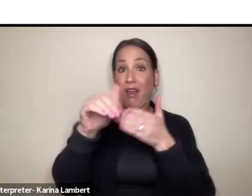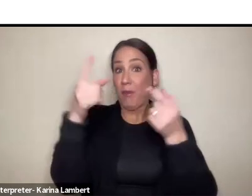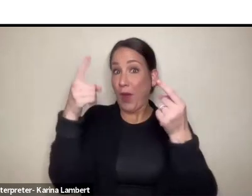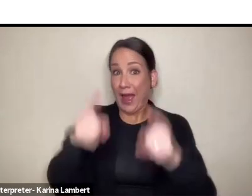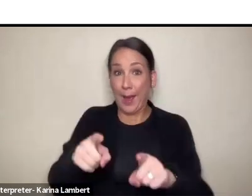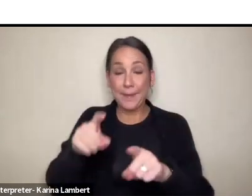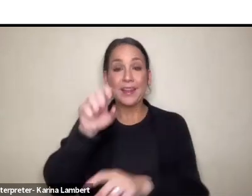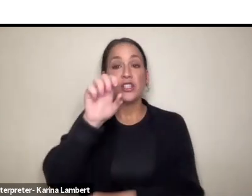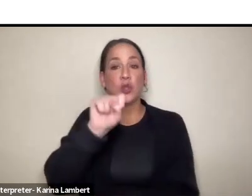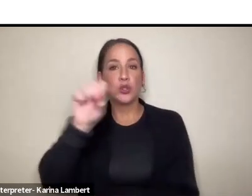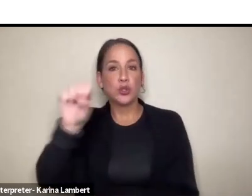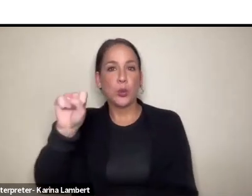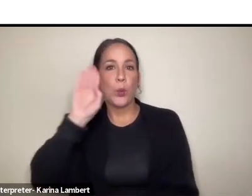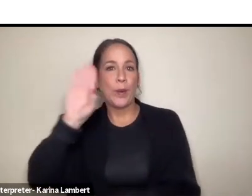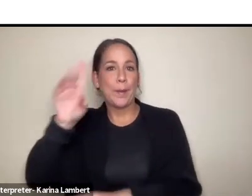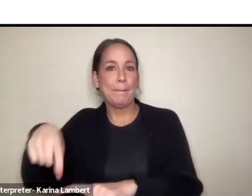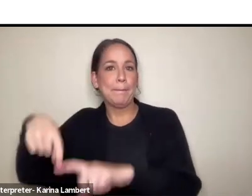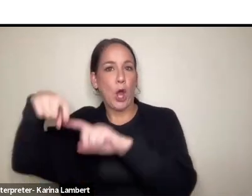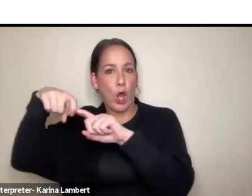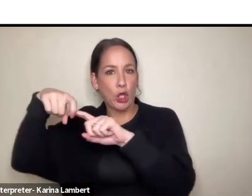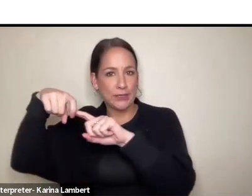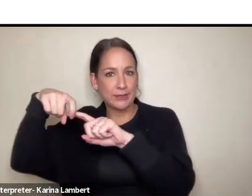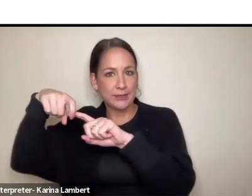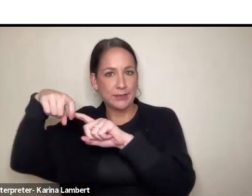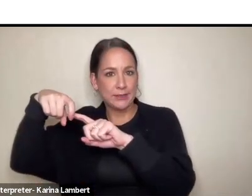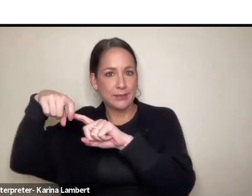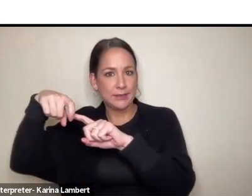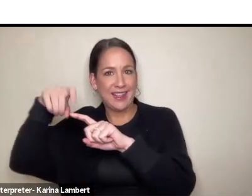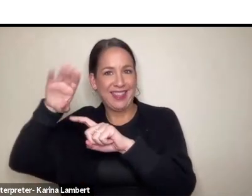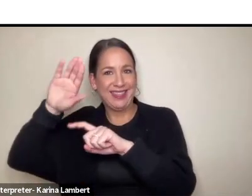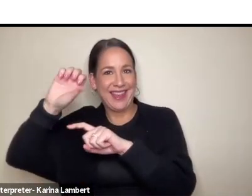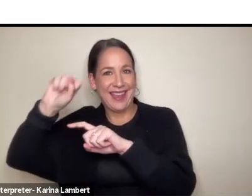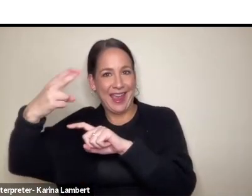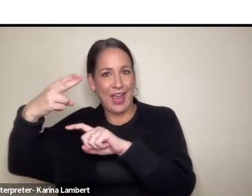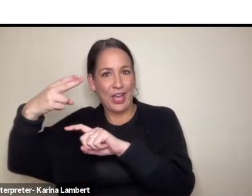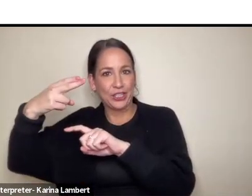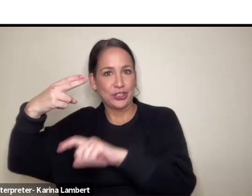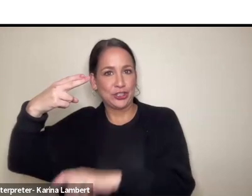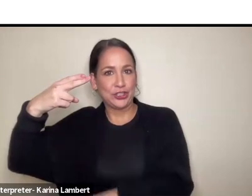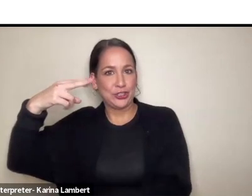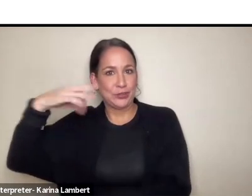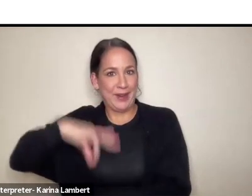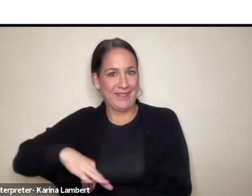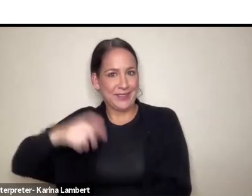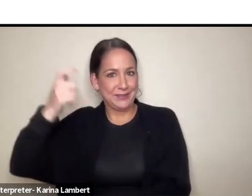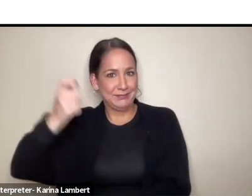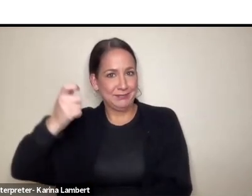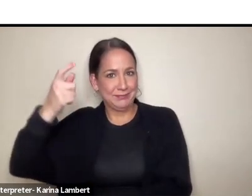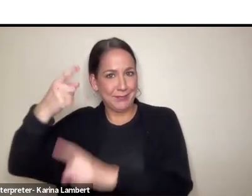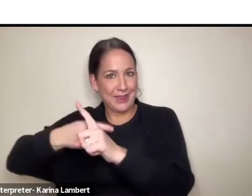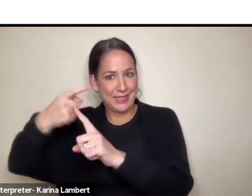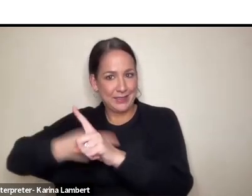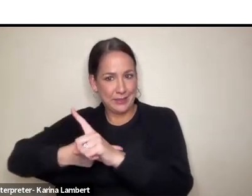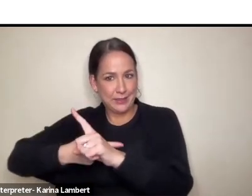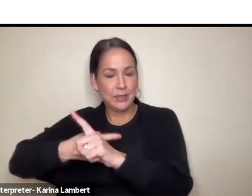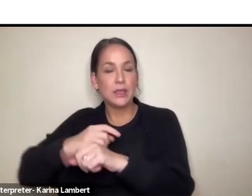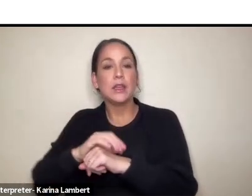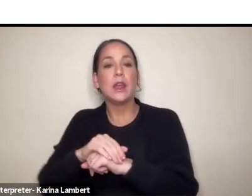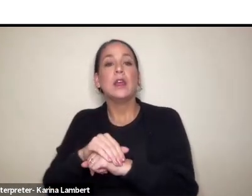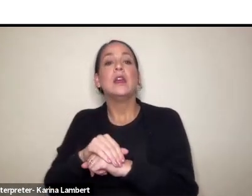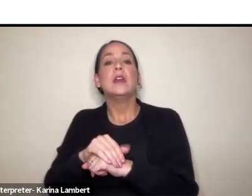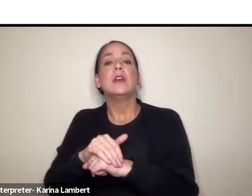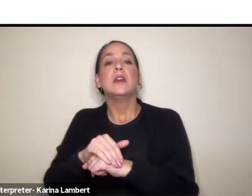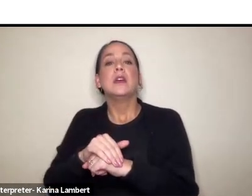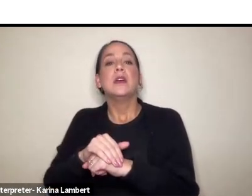would push a pause button on your cash benefits, your monthly cash benefits, pardon me.